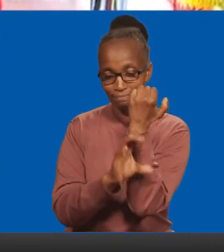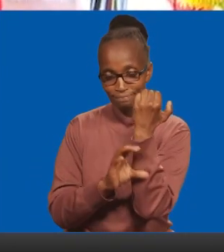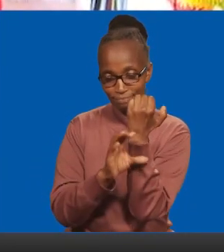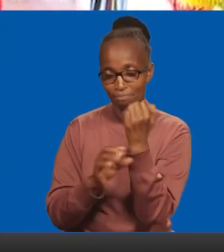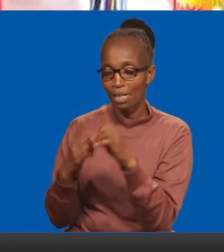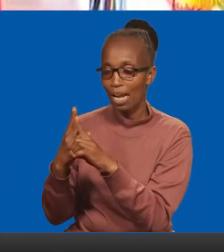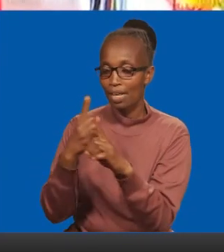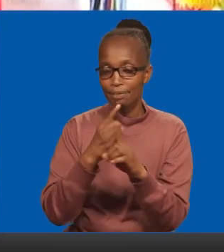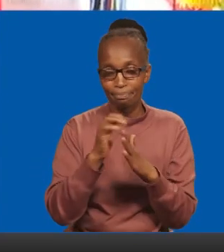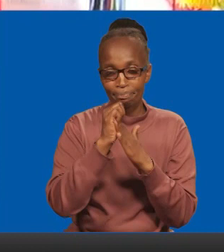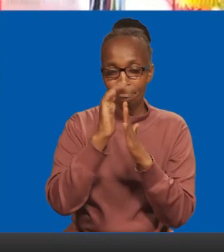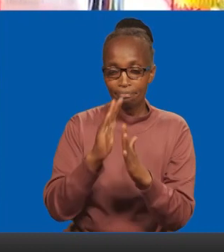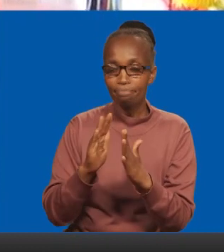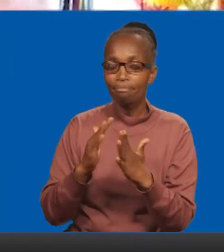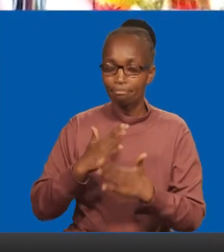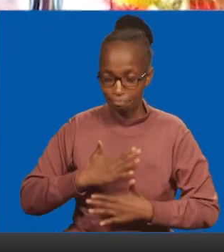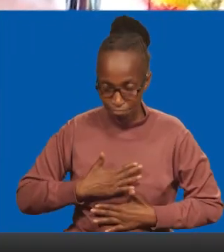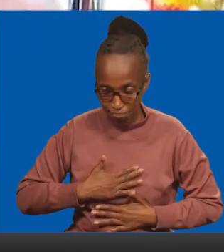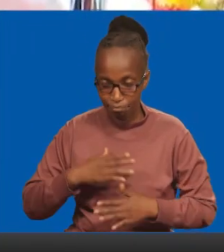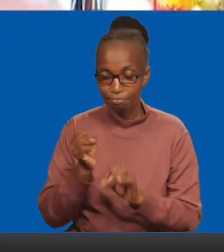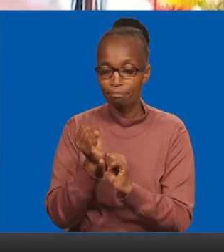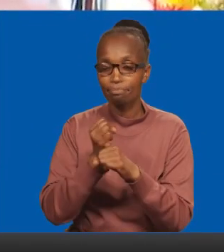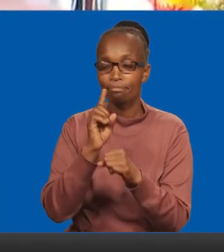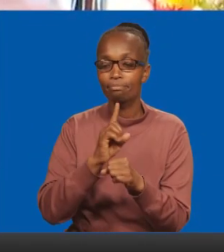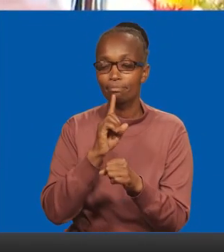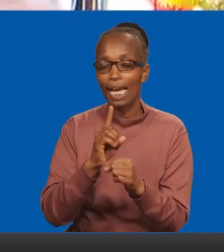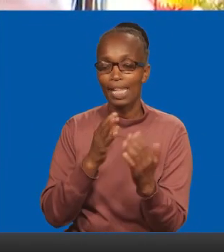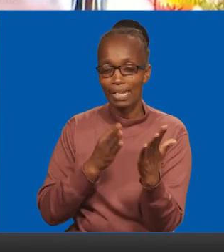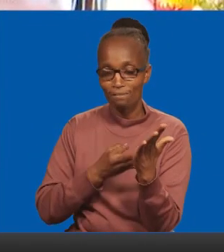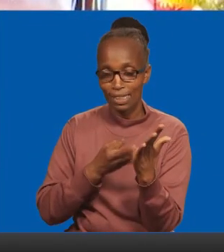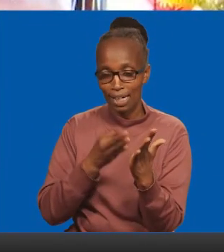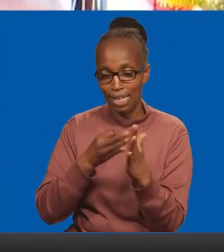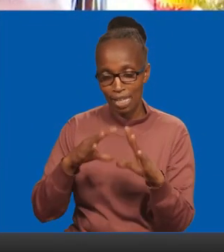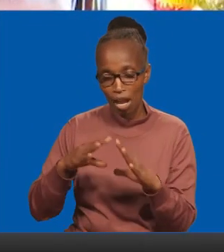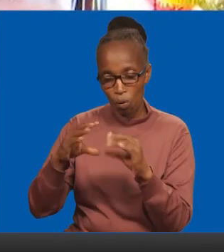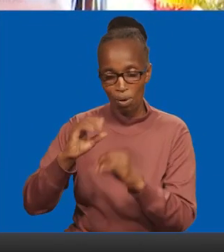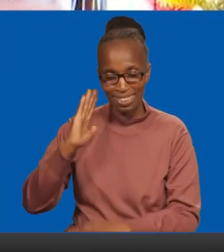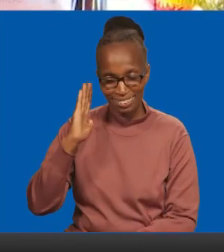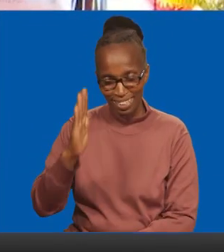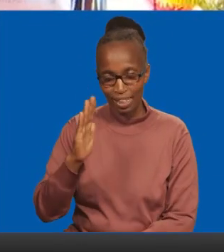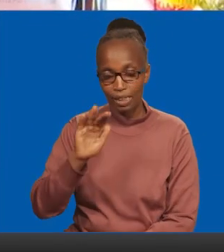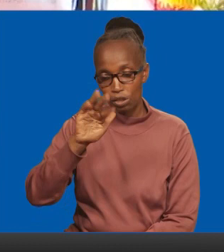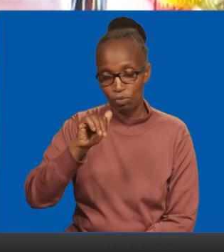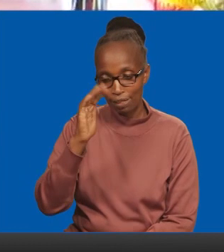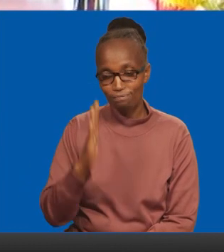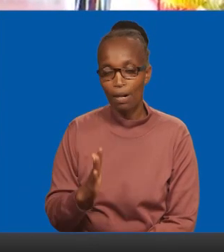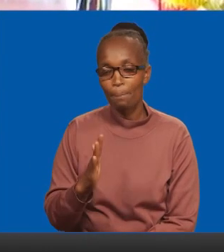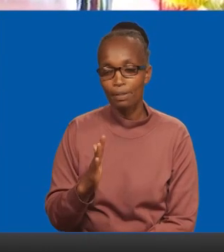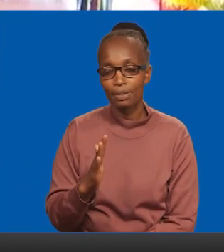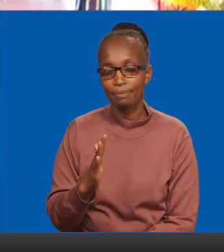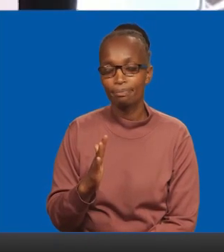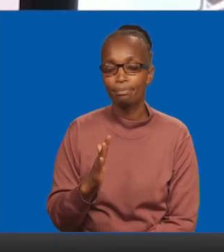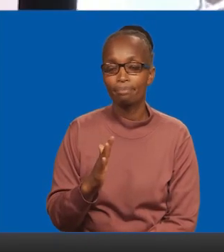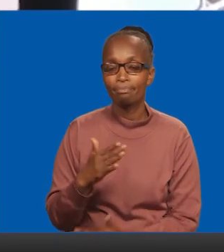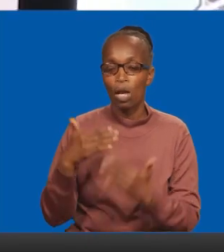nchini, viongozi wakiraiwa kuhakikisha mbolea ya ruzuku inawafikia wakulima ili kuongeza uzalishaji wa chakula